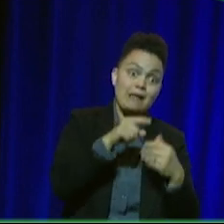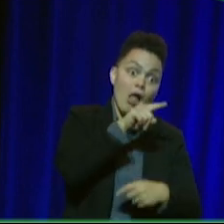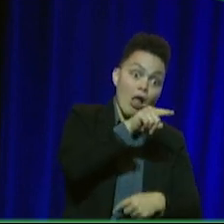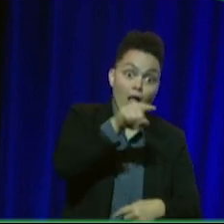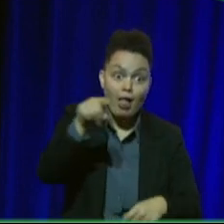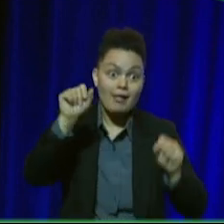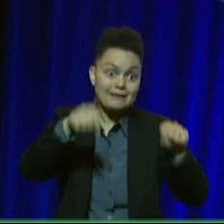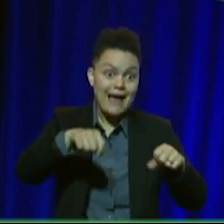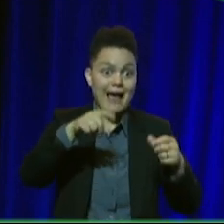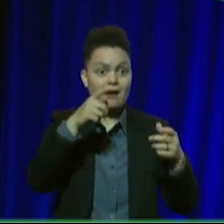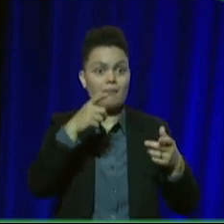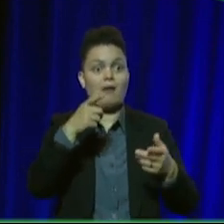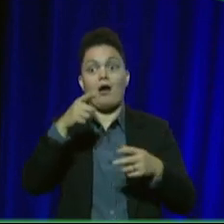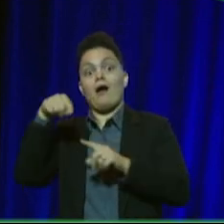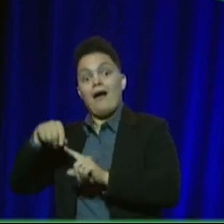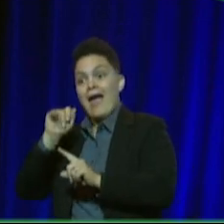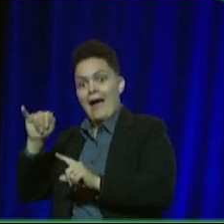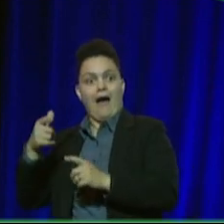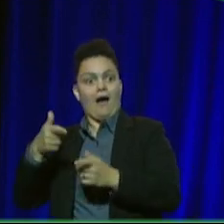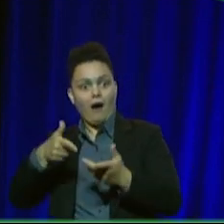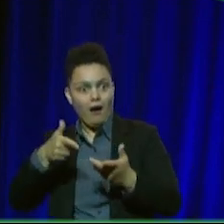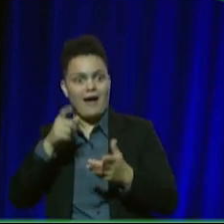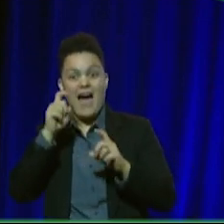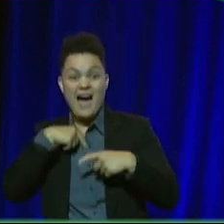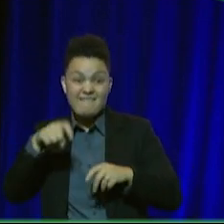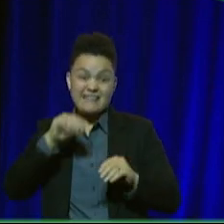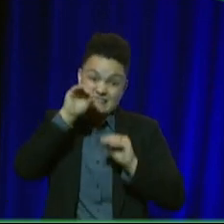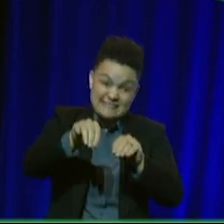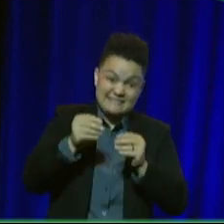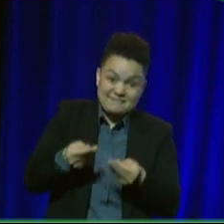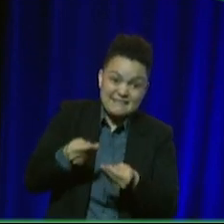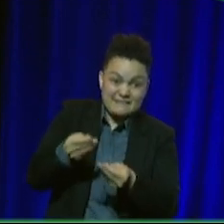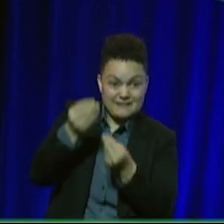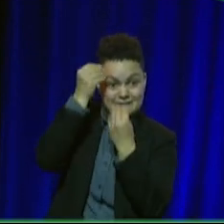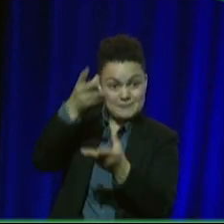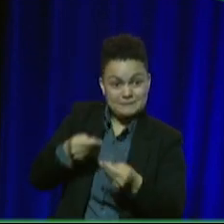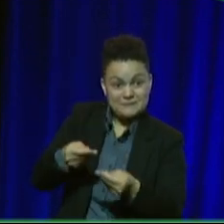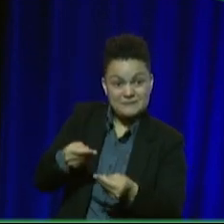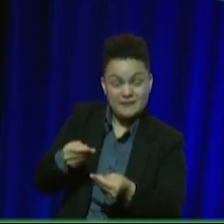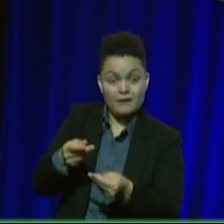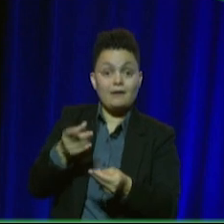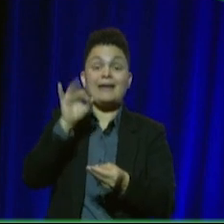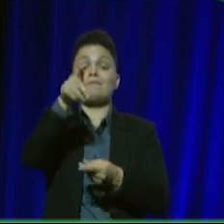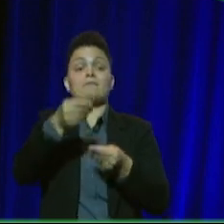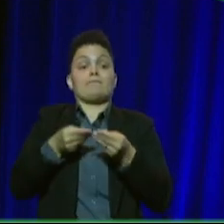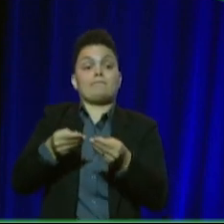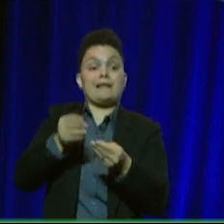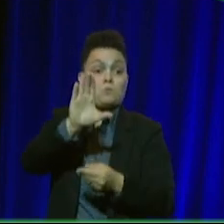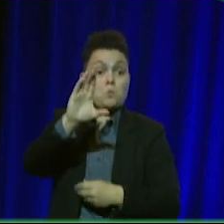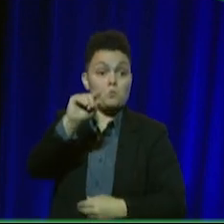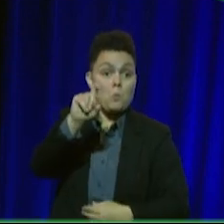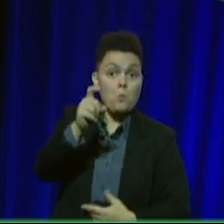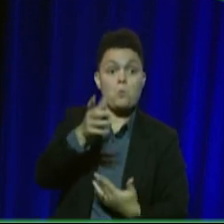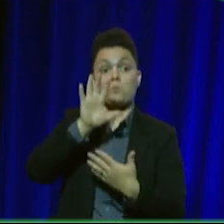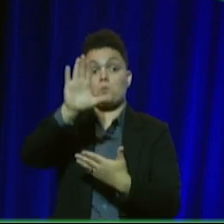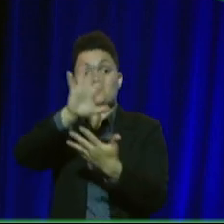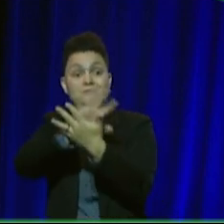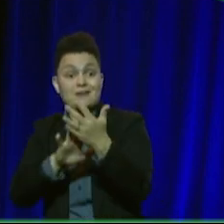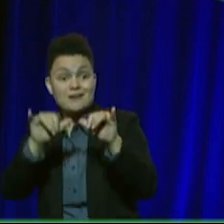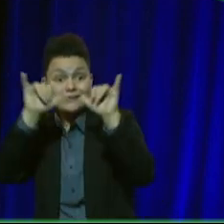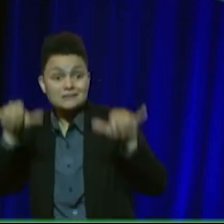and imagine that this training set consists of your code, your design system, your component